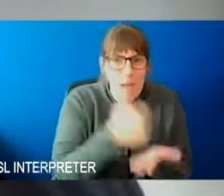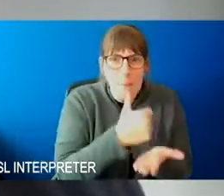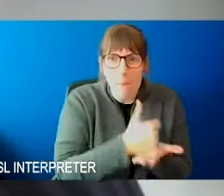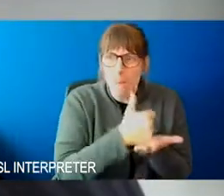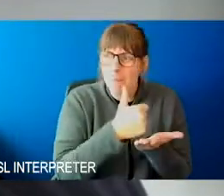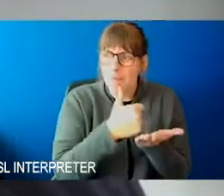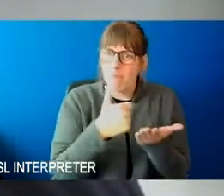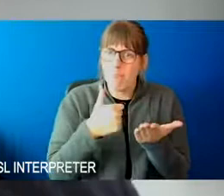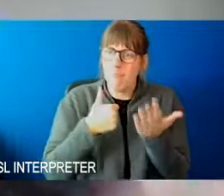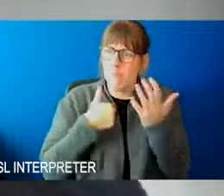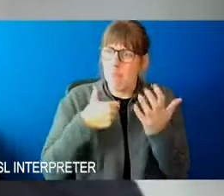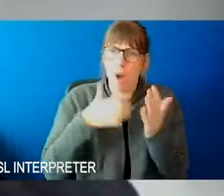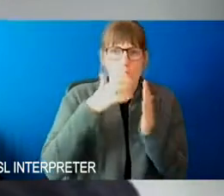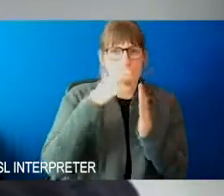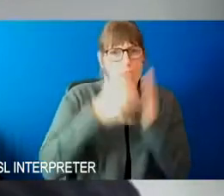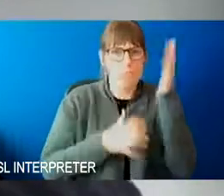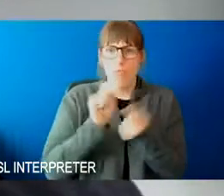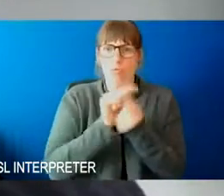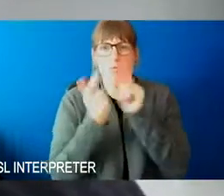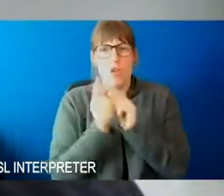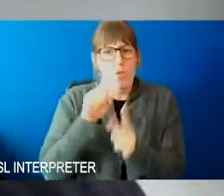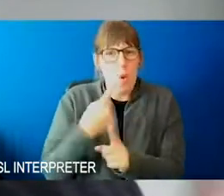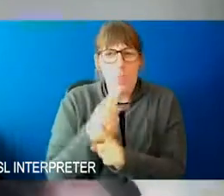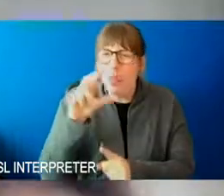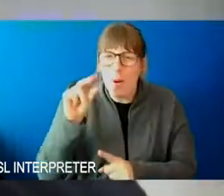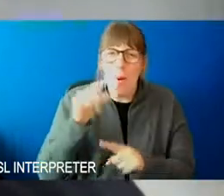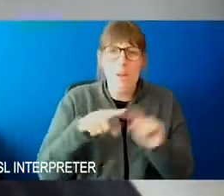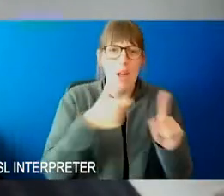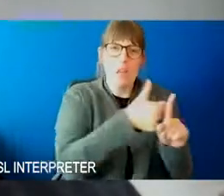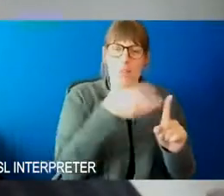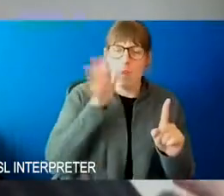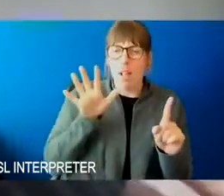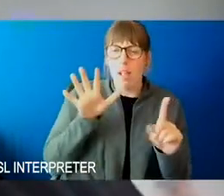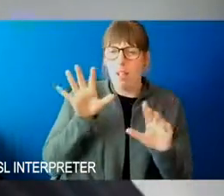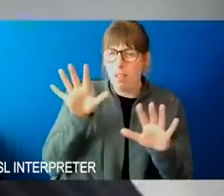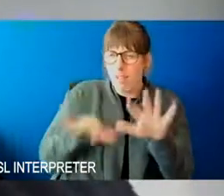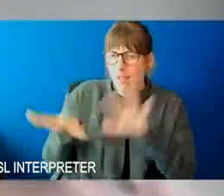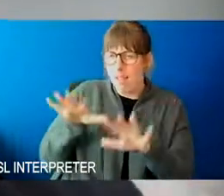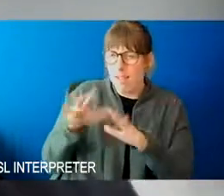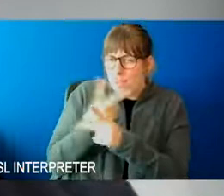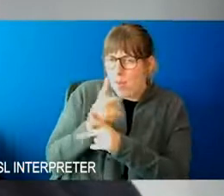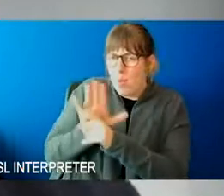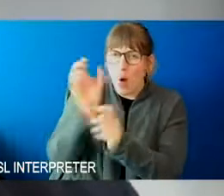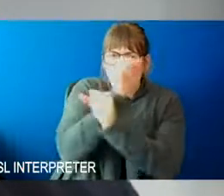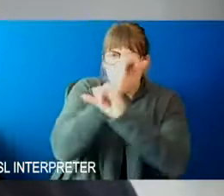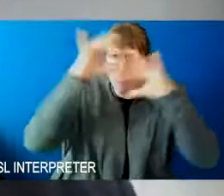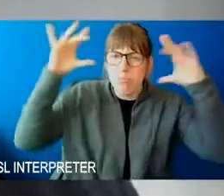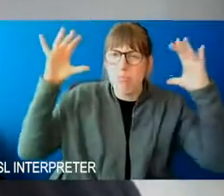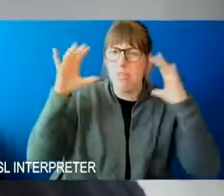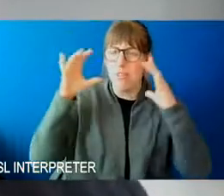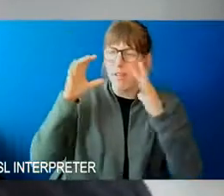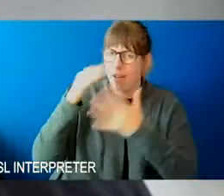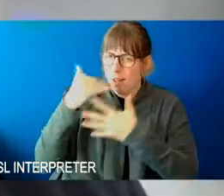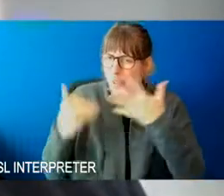French speaker, and I said, can you help with this? Because I wanted not just a straight translation, but someone to be able to pick up on